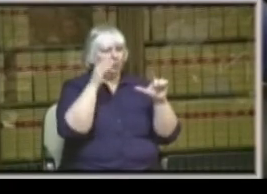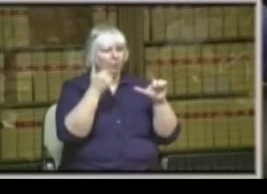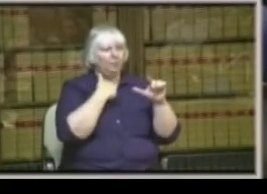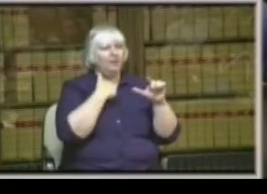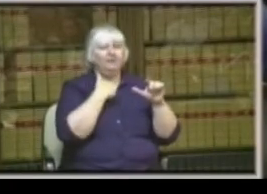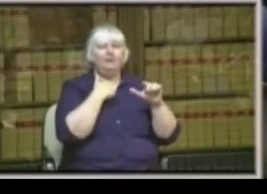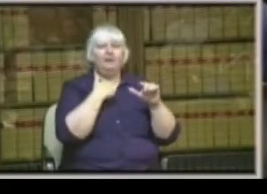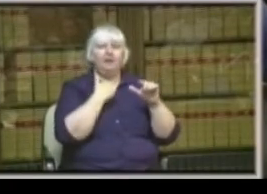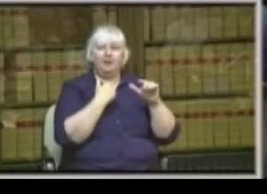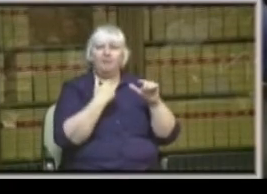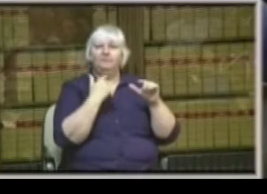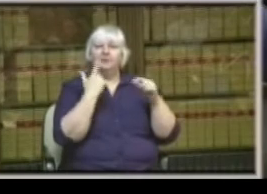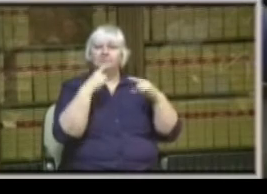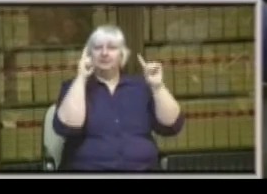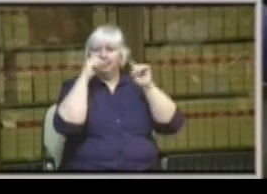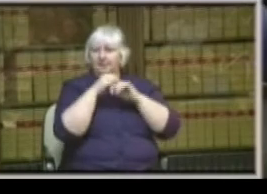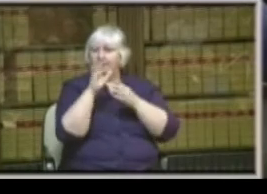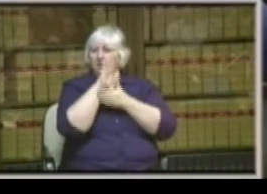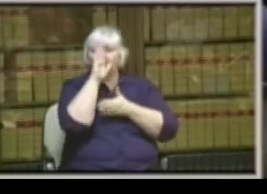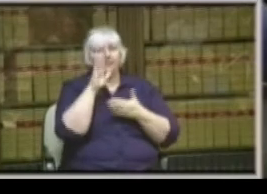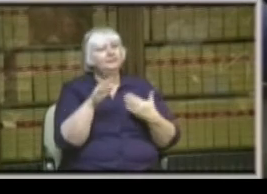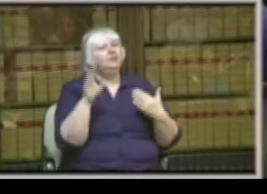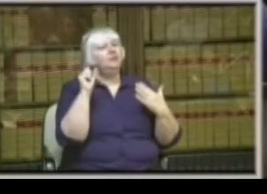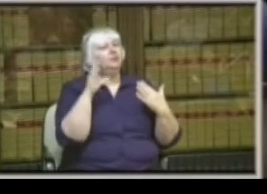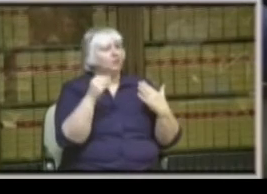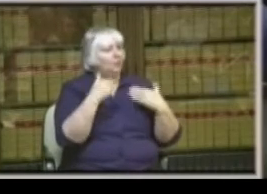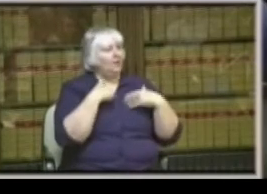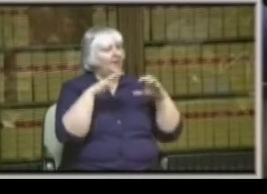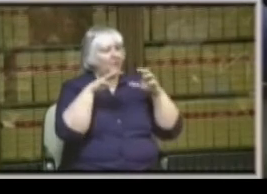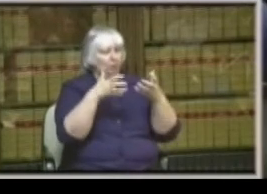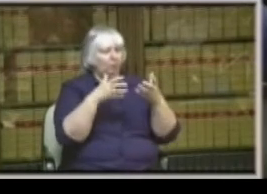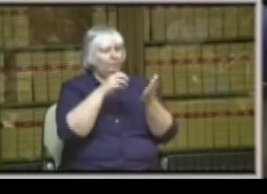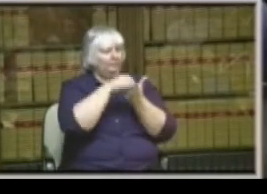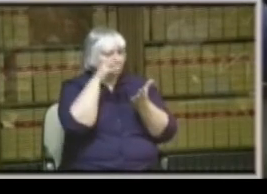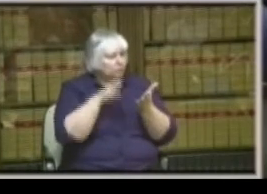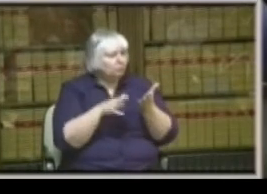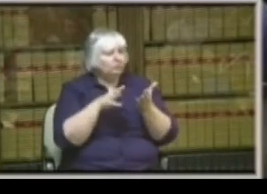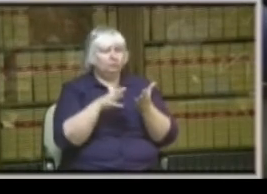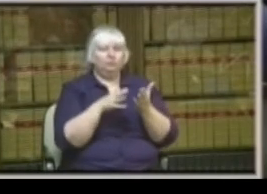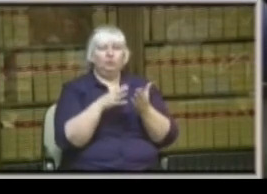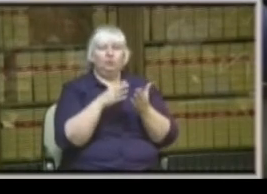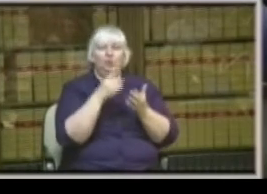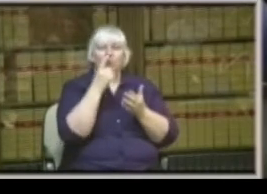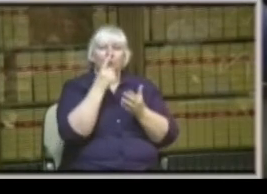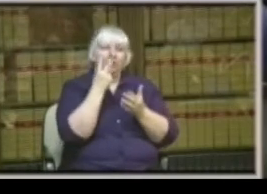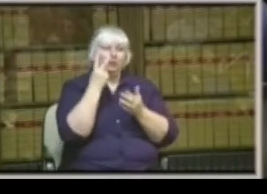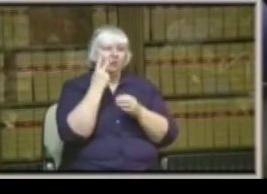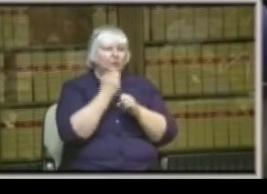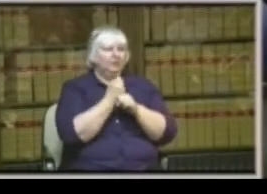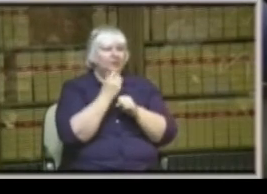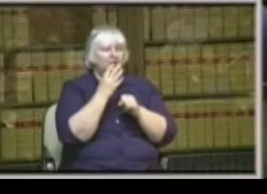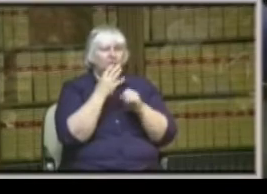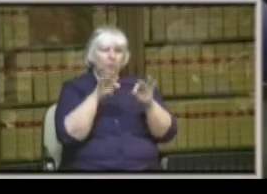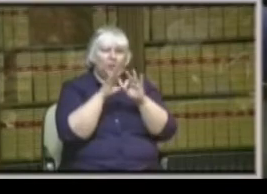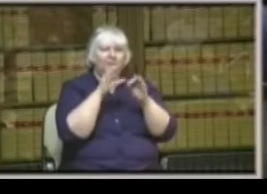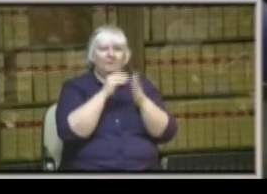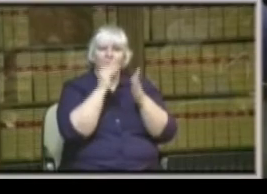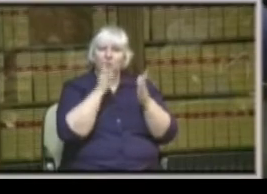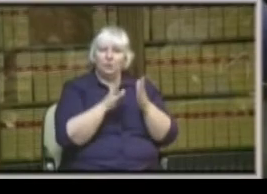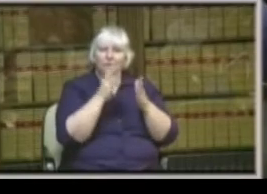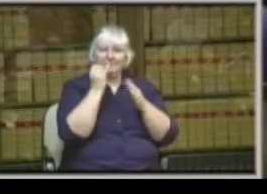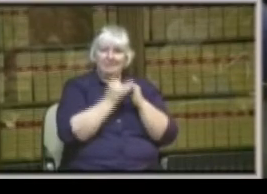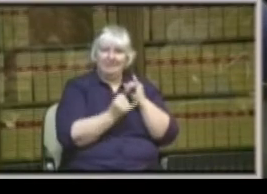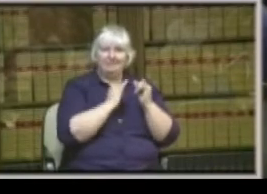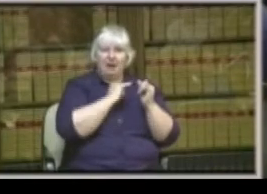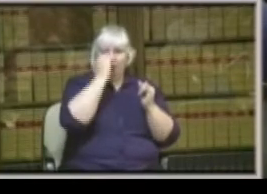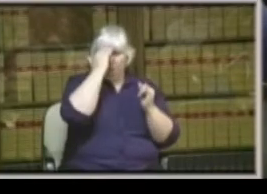would have succeeded in college. So we've got a group of students, a year, 2 years worth of students that I